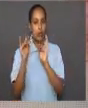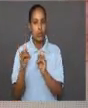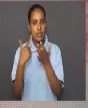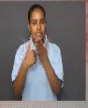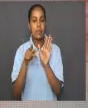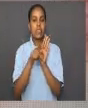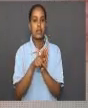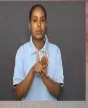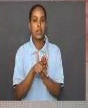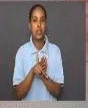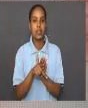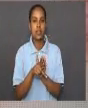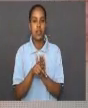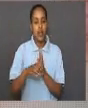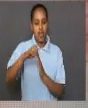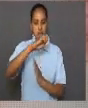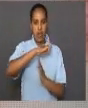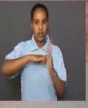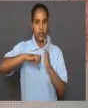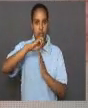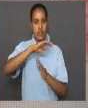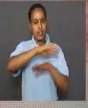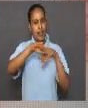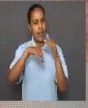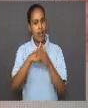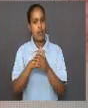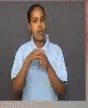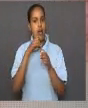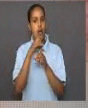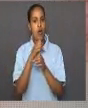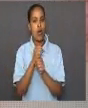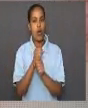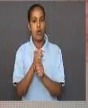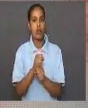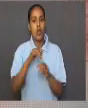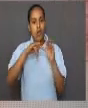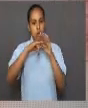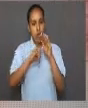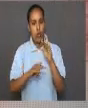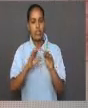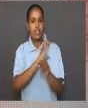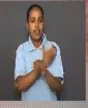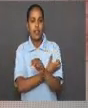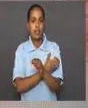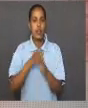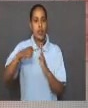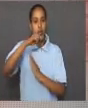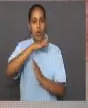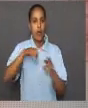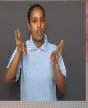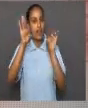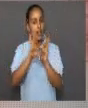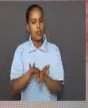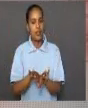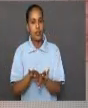this principle, electrons generally occupy the lowest energy orbital